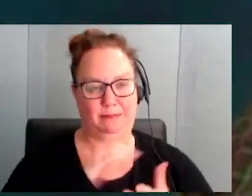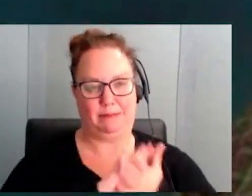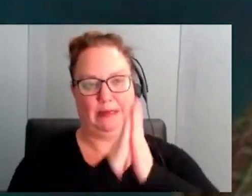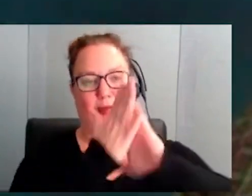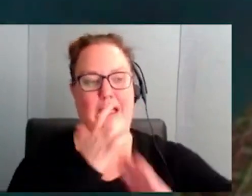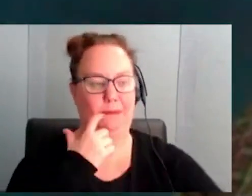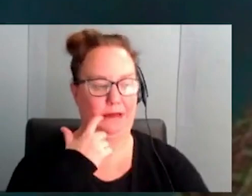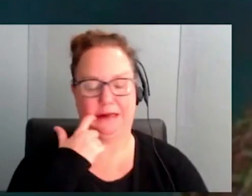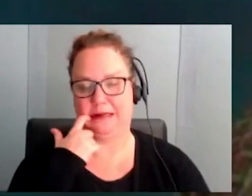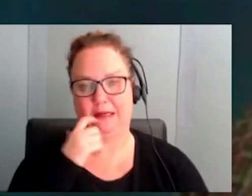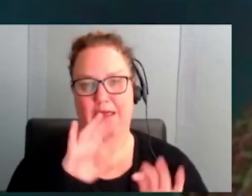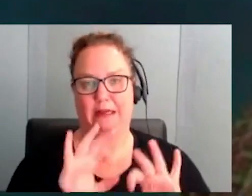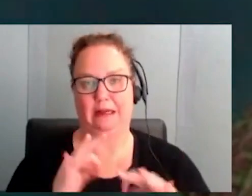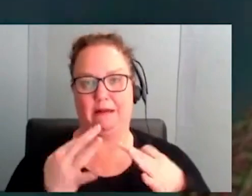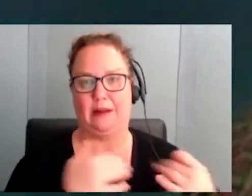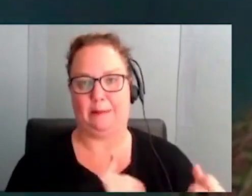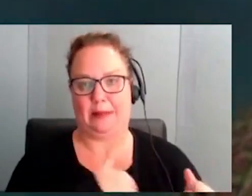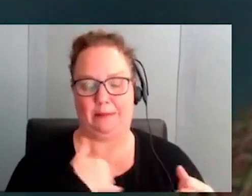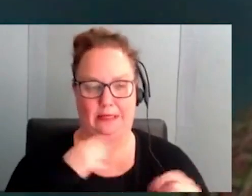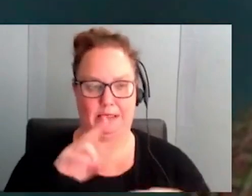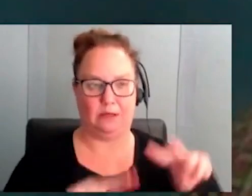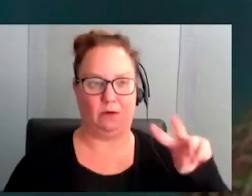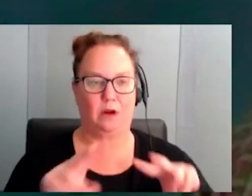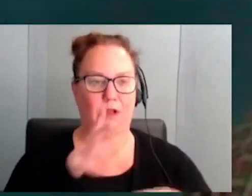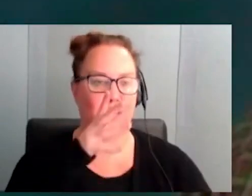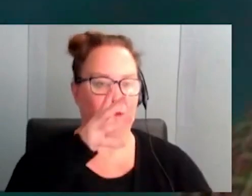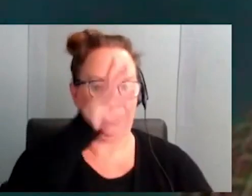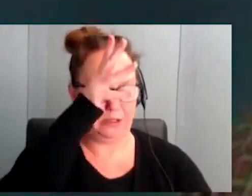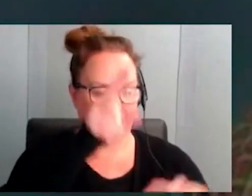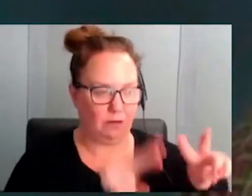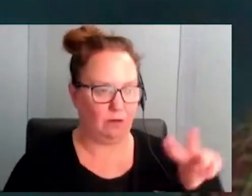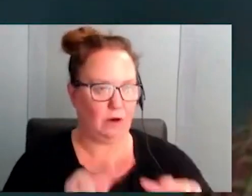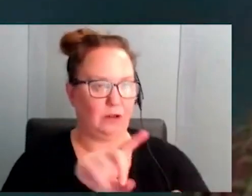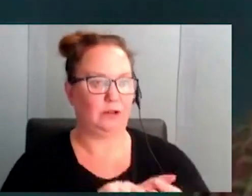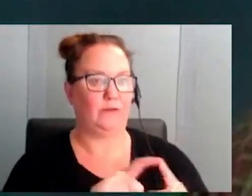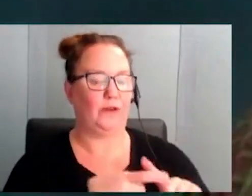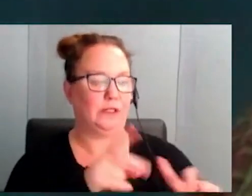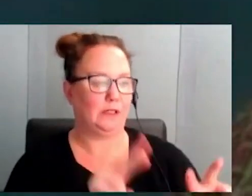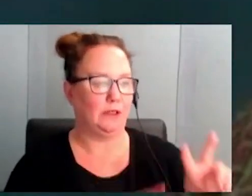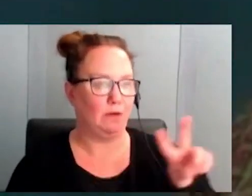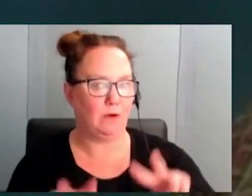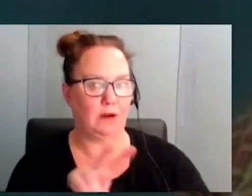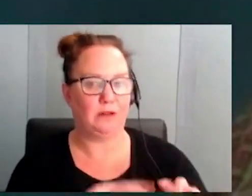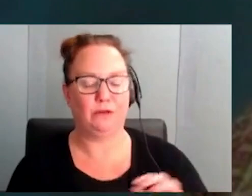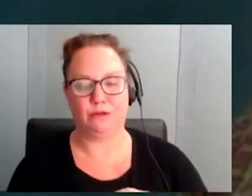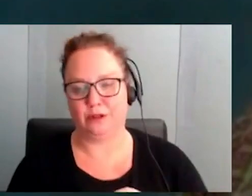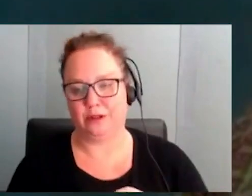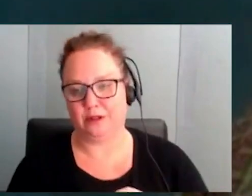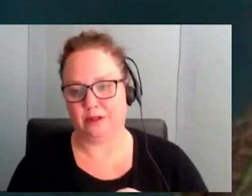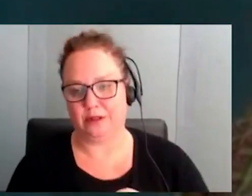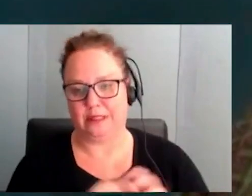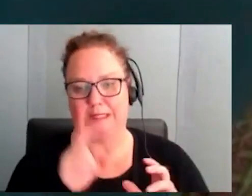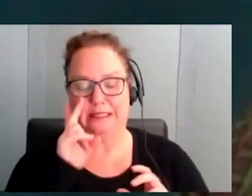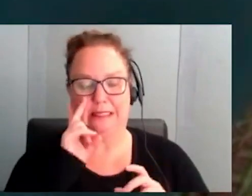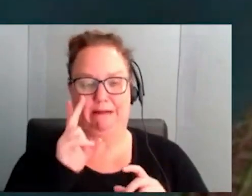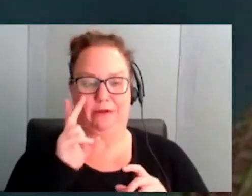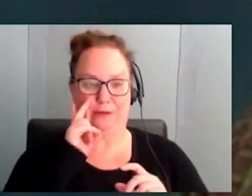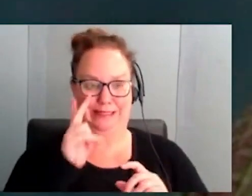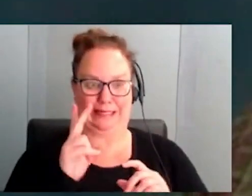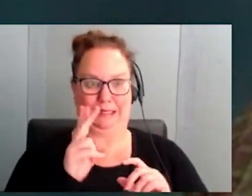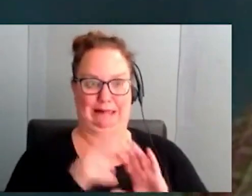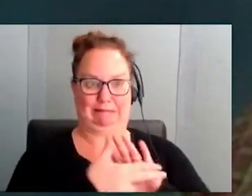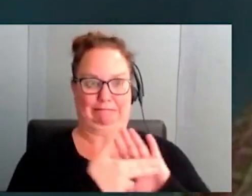that family members need to watch for, parents need to watch for, friends need to watch for, and if you're seeing the